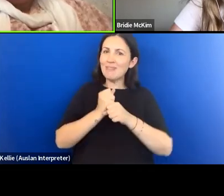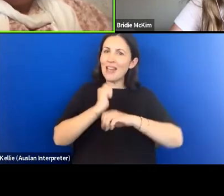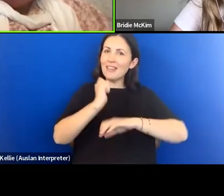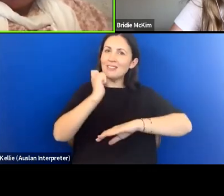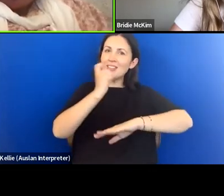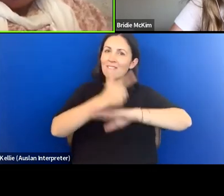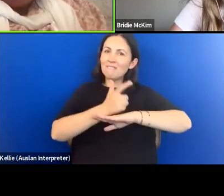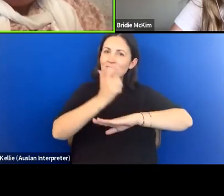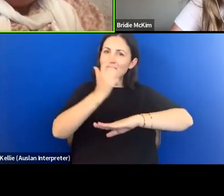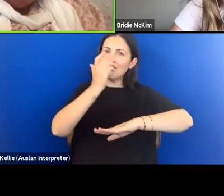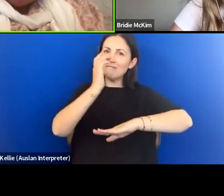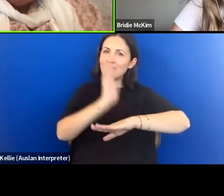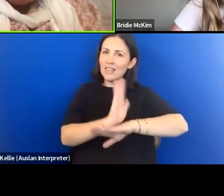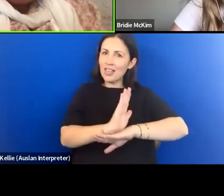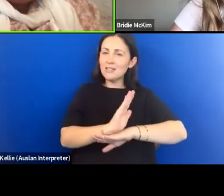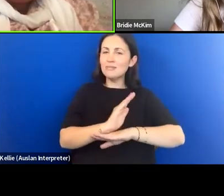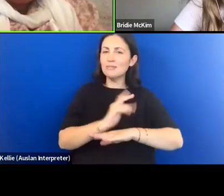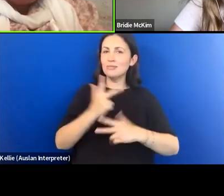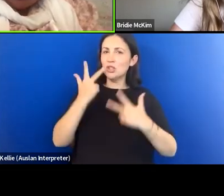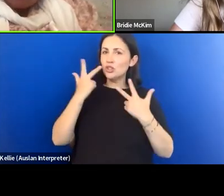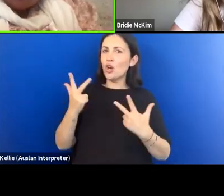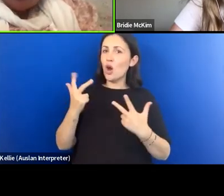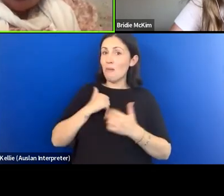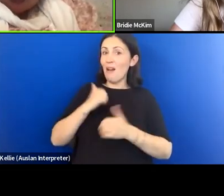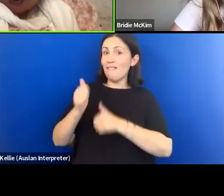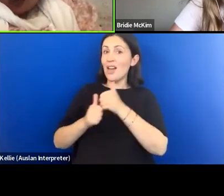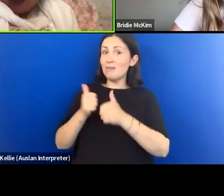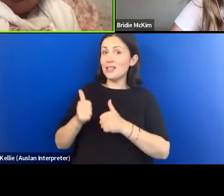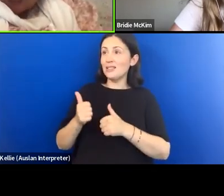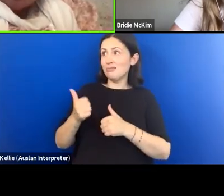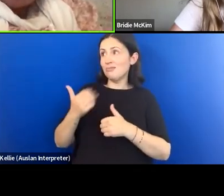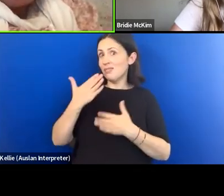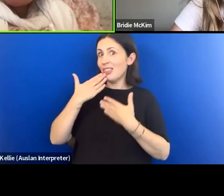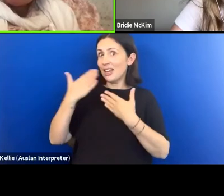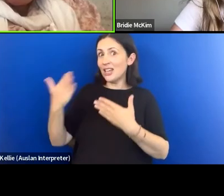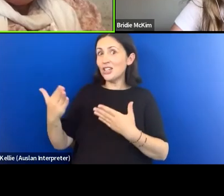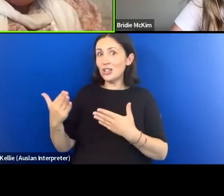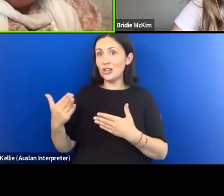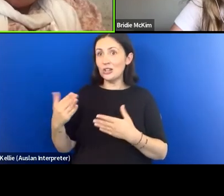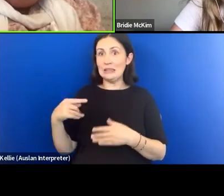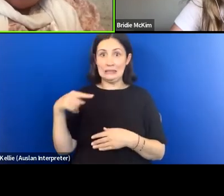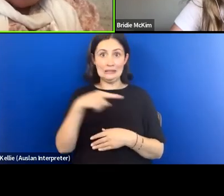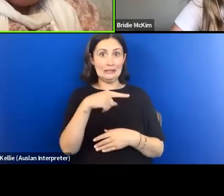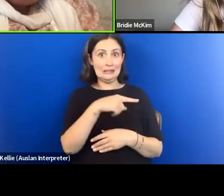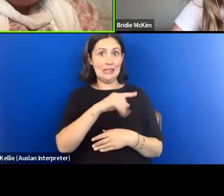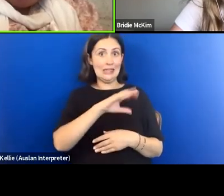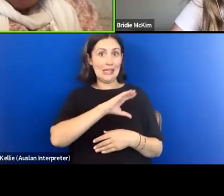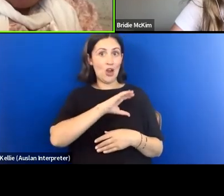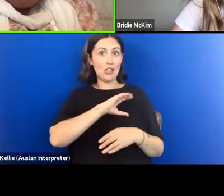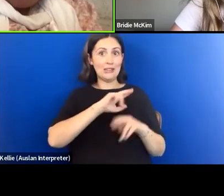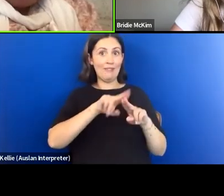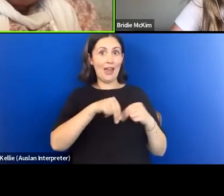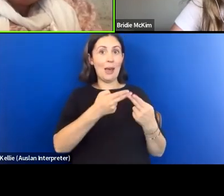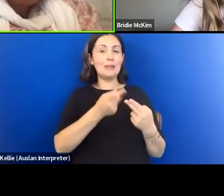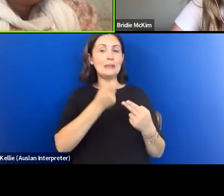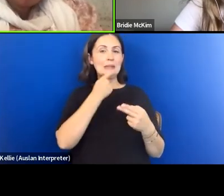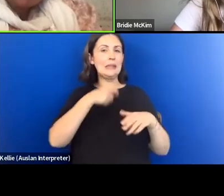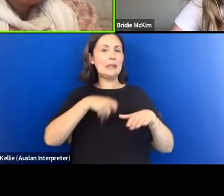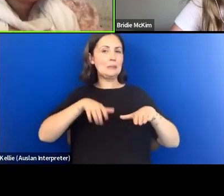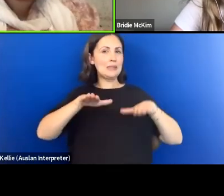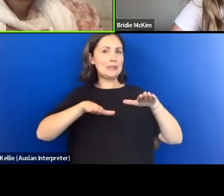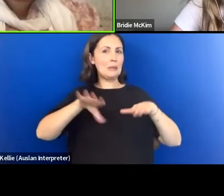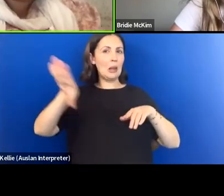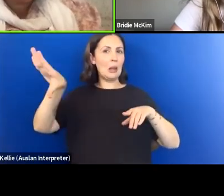Because a lot of the events and the sort of character dynamics are things that have drawn from